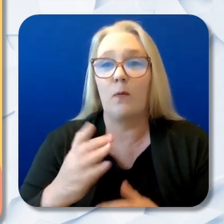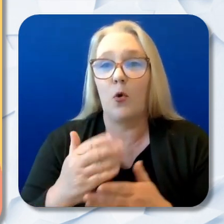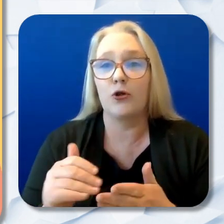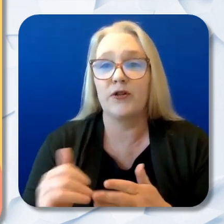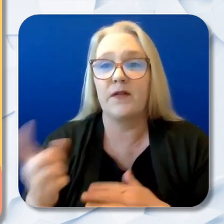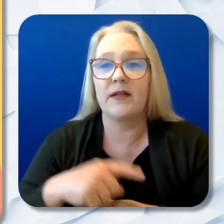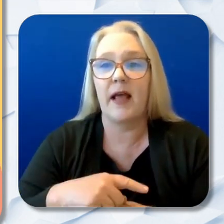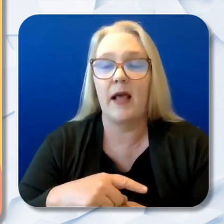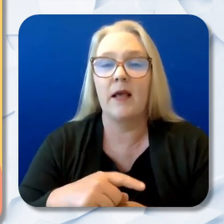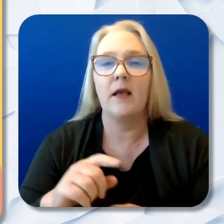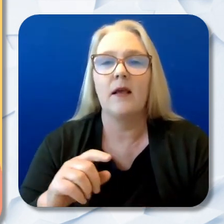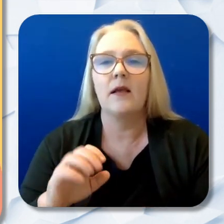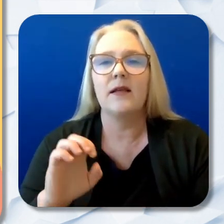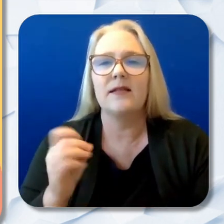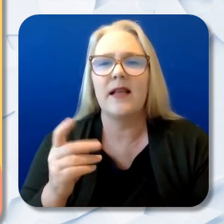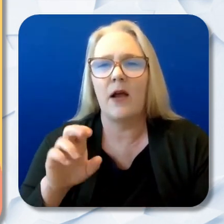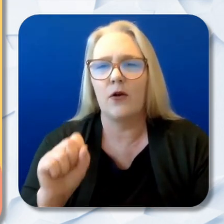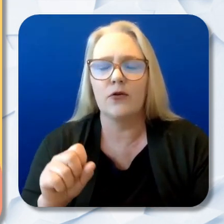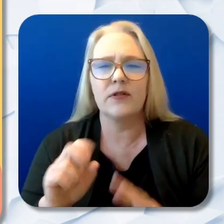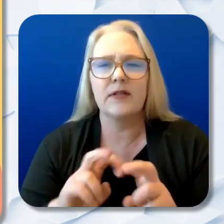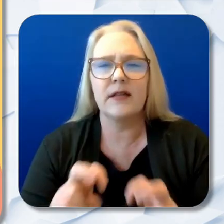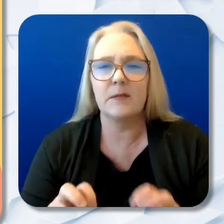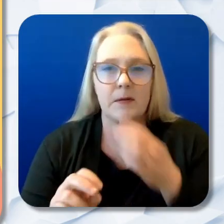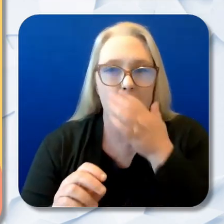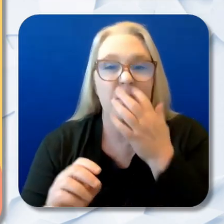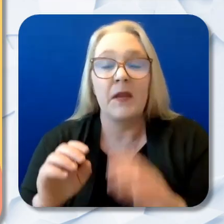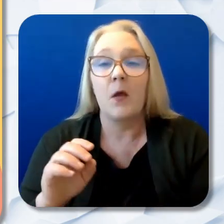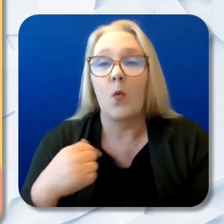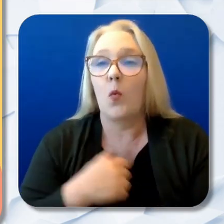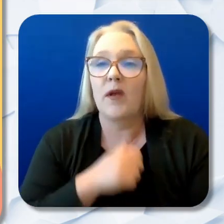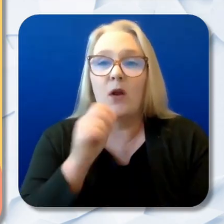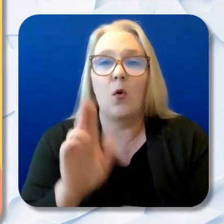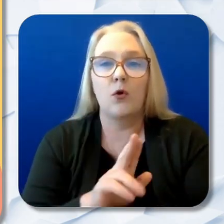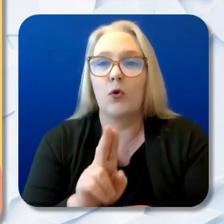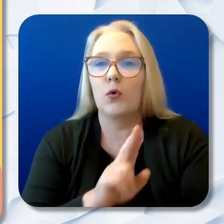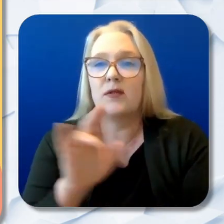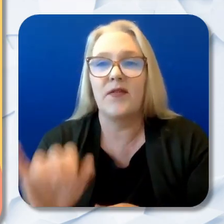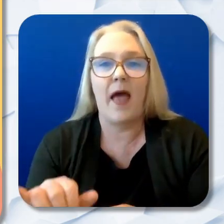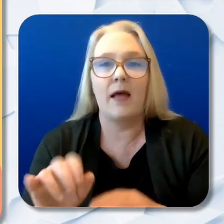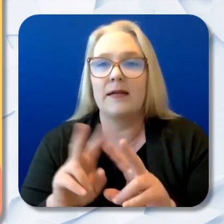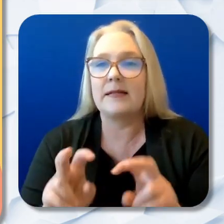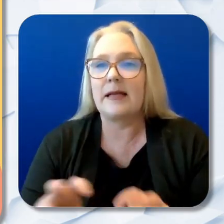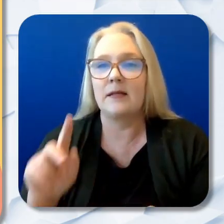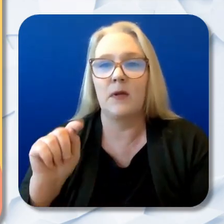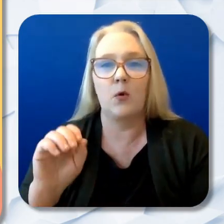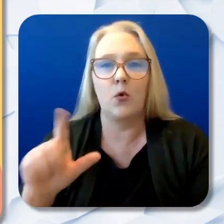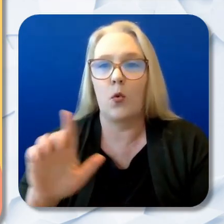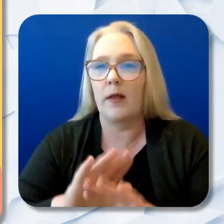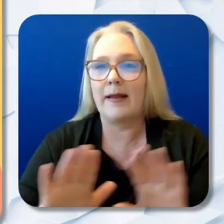of the ECRS assessments. So for CSPP, we are no longer using the ECRS assessment tool.